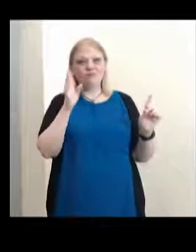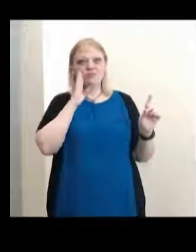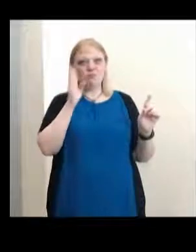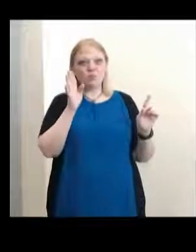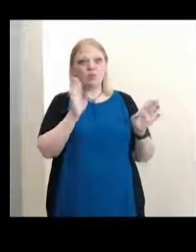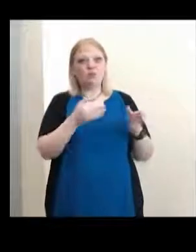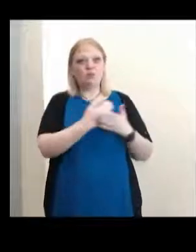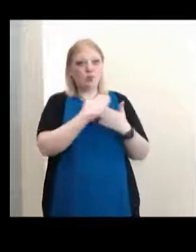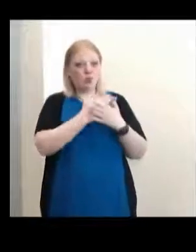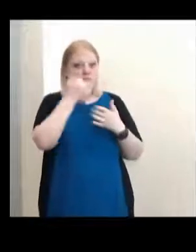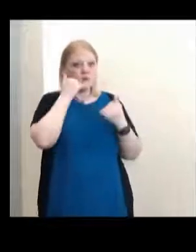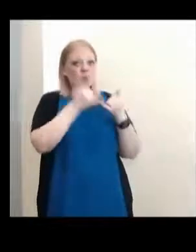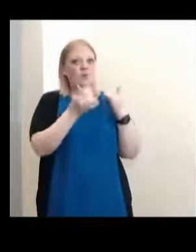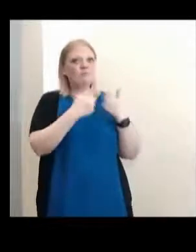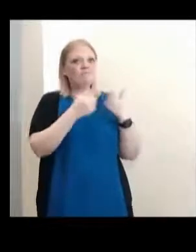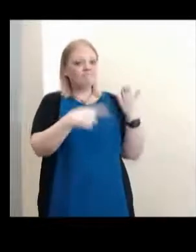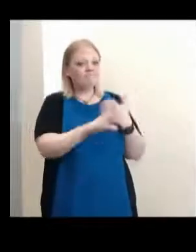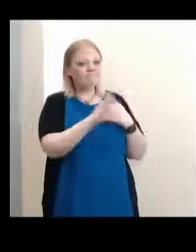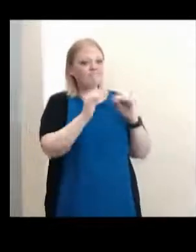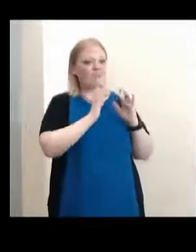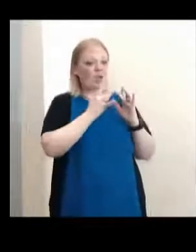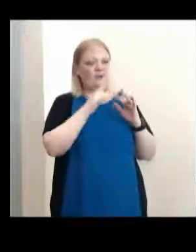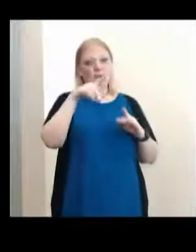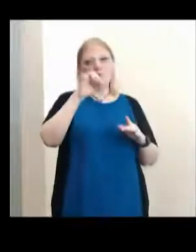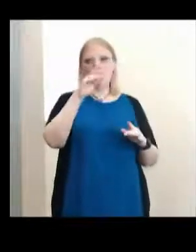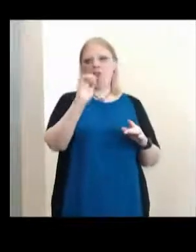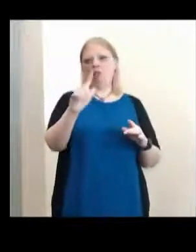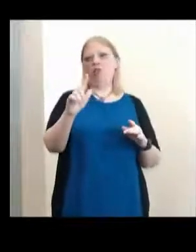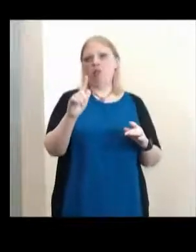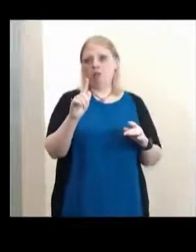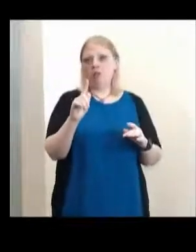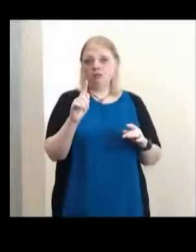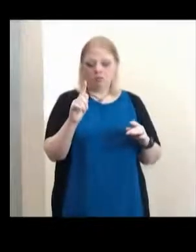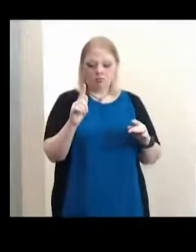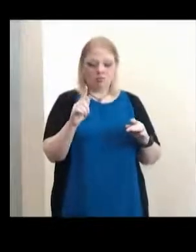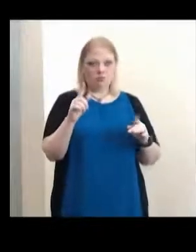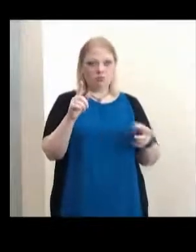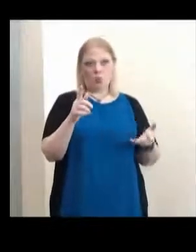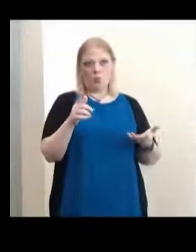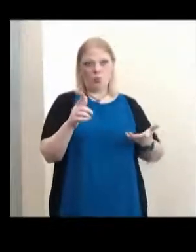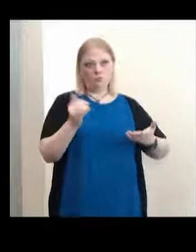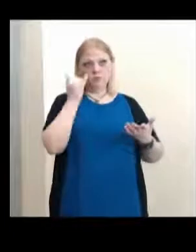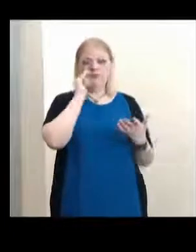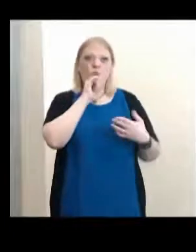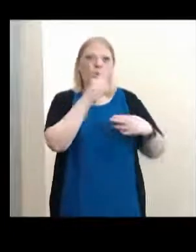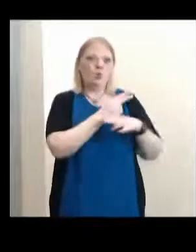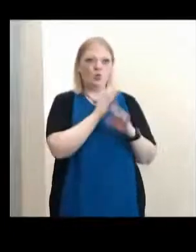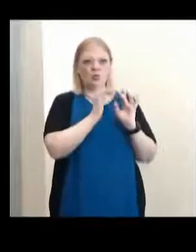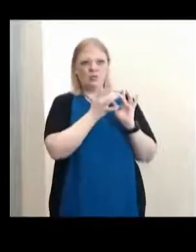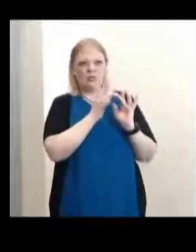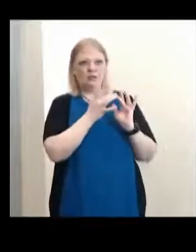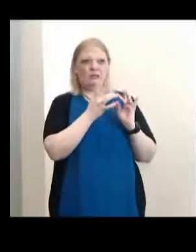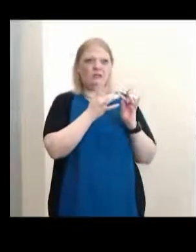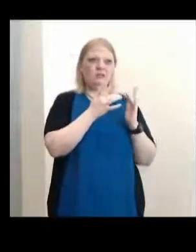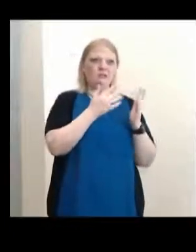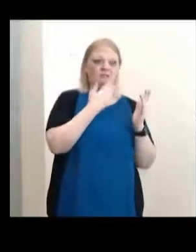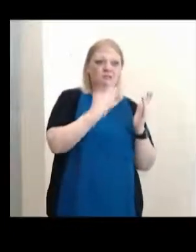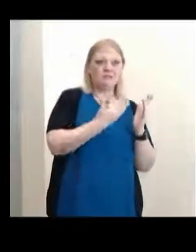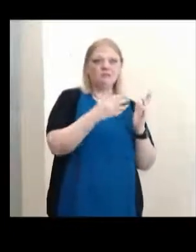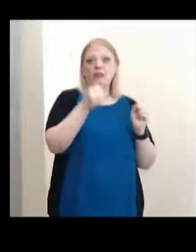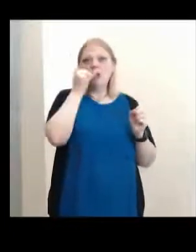our new phone line as well as our online portal so that those who don't really use the internet well will be able to call